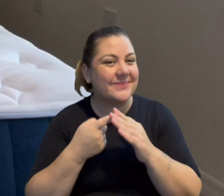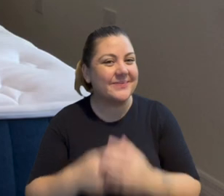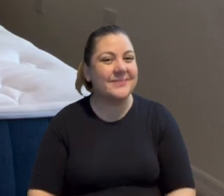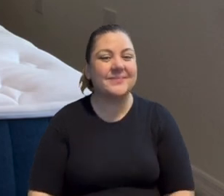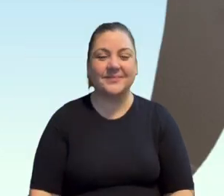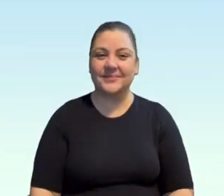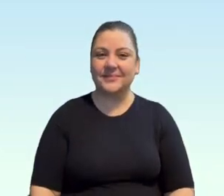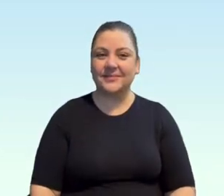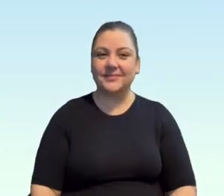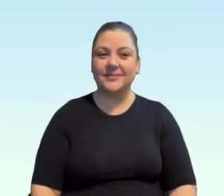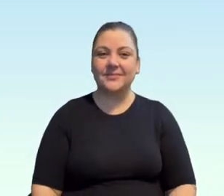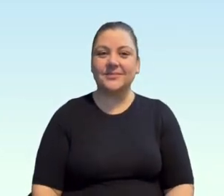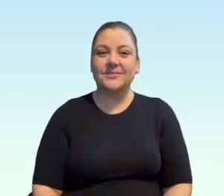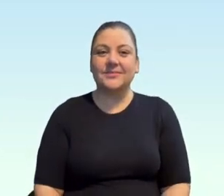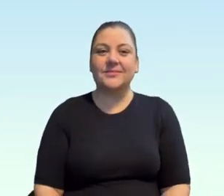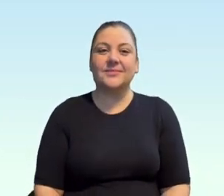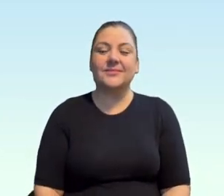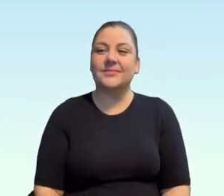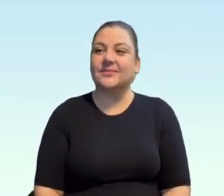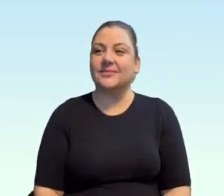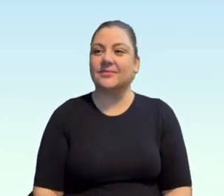started.